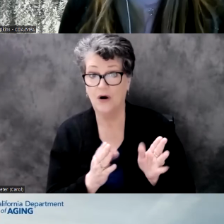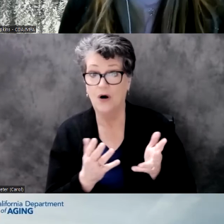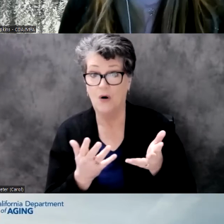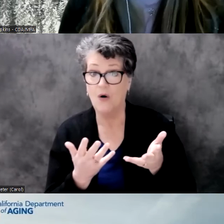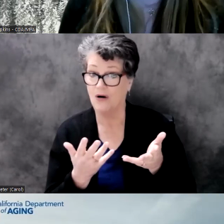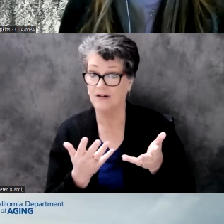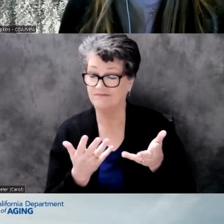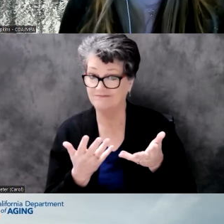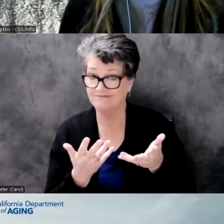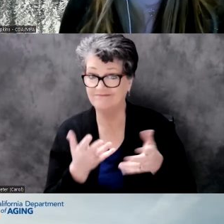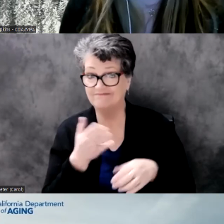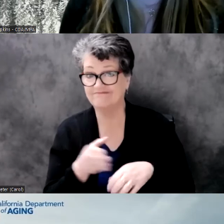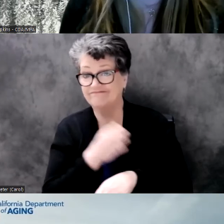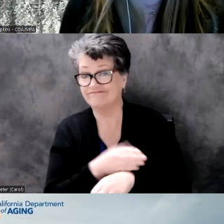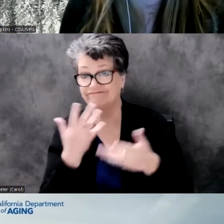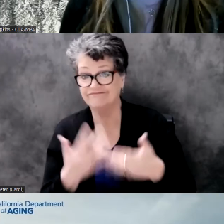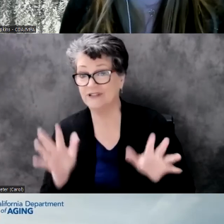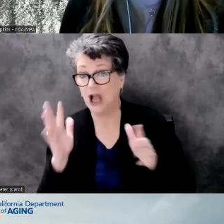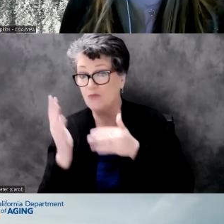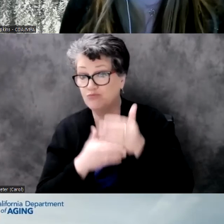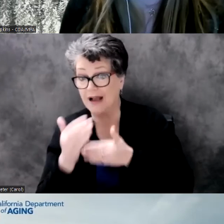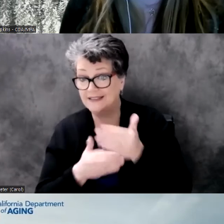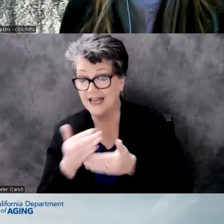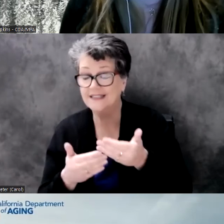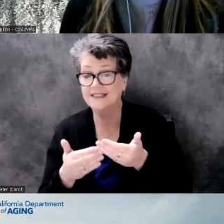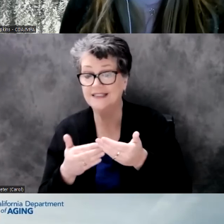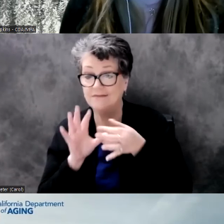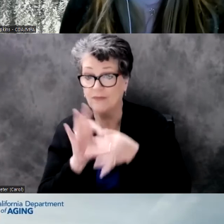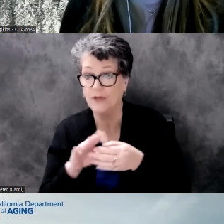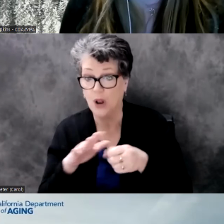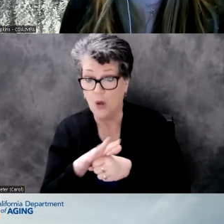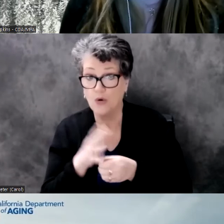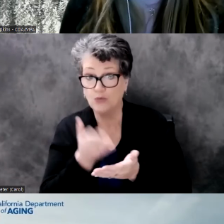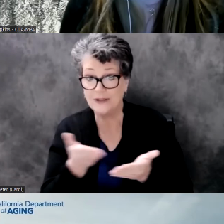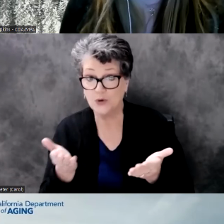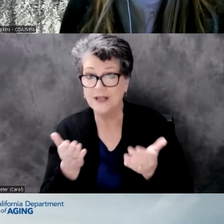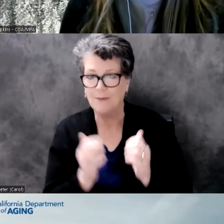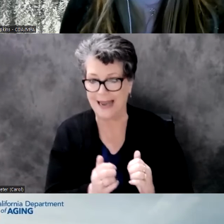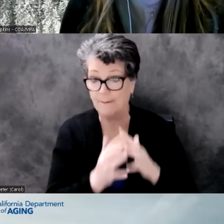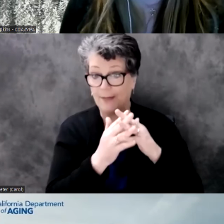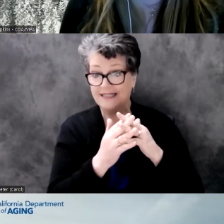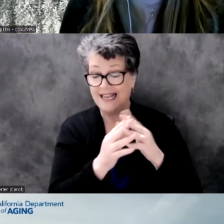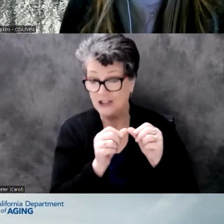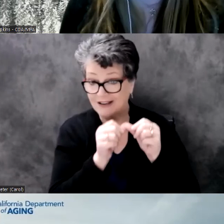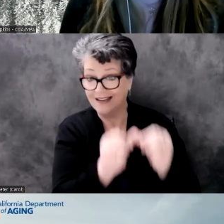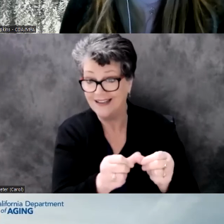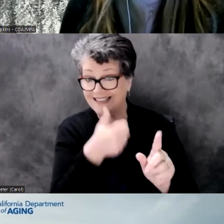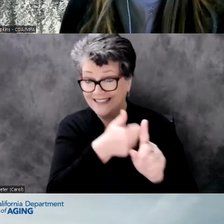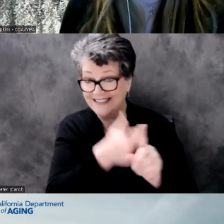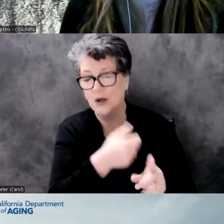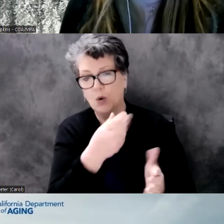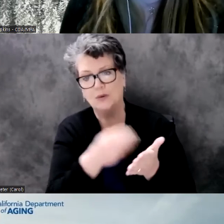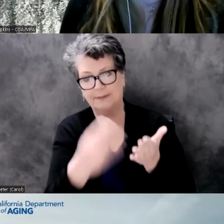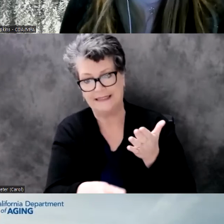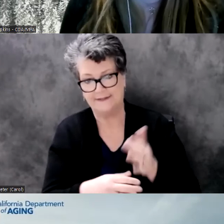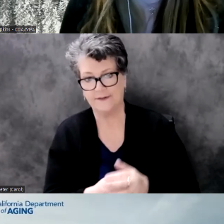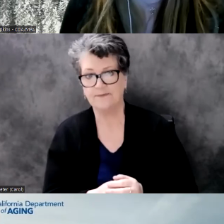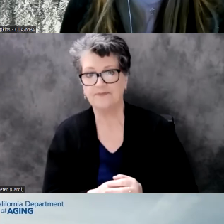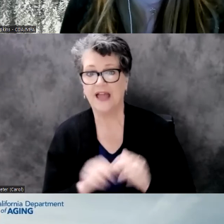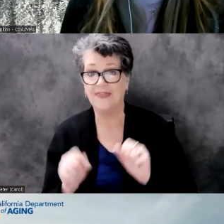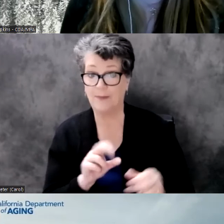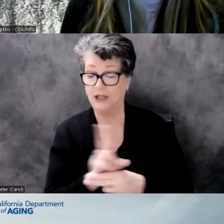progress through investment of local resources. However, implementation and sustaining progress is costly. The ability to use